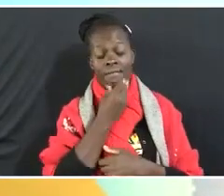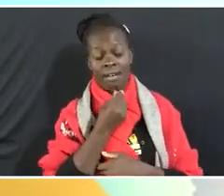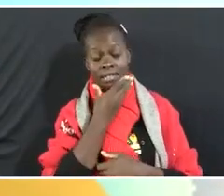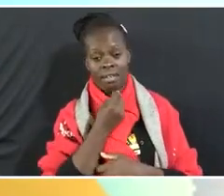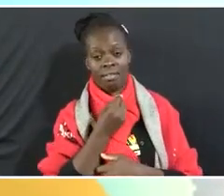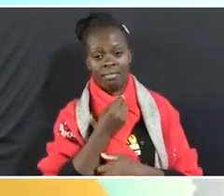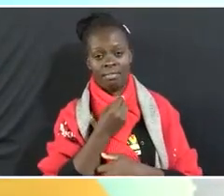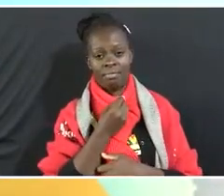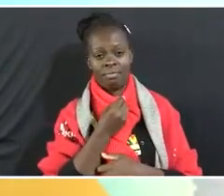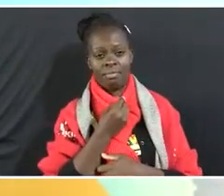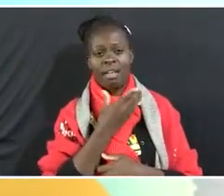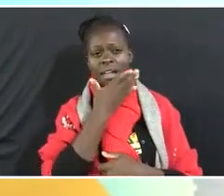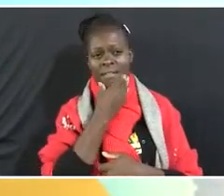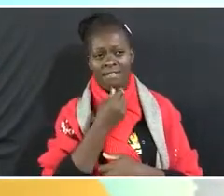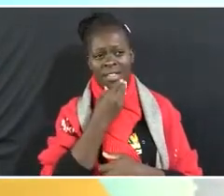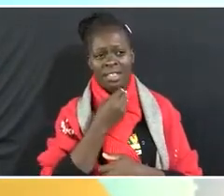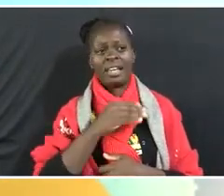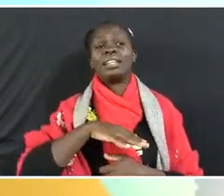I lost my dad